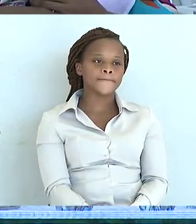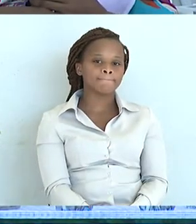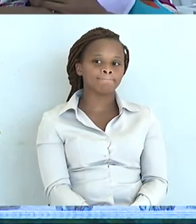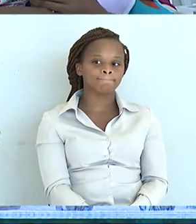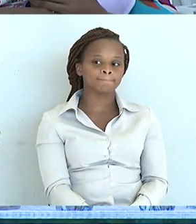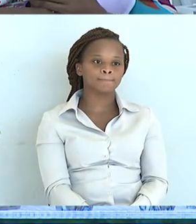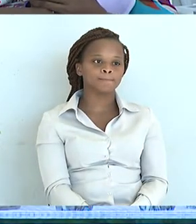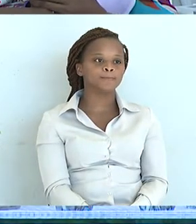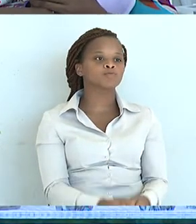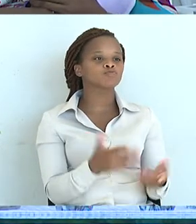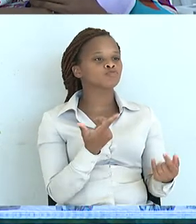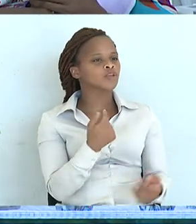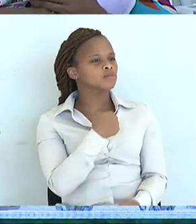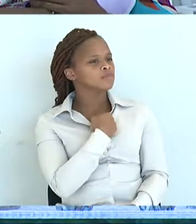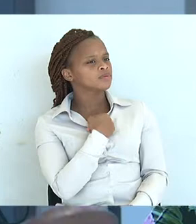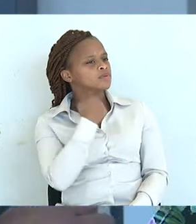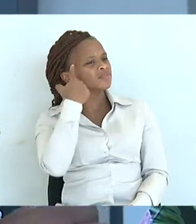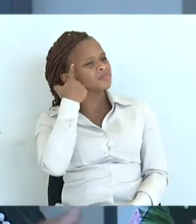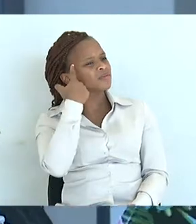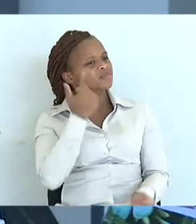Bengikade ngicabanga ukuthi siqedile la.